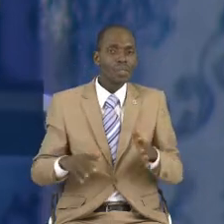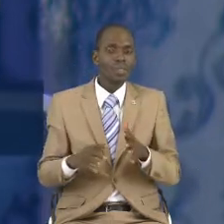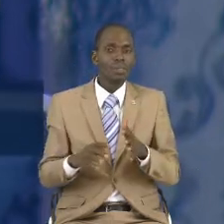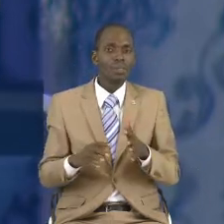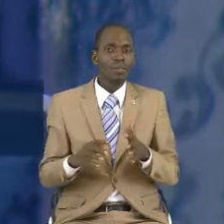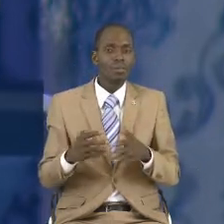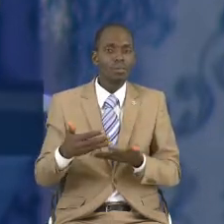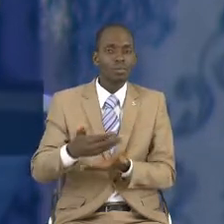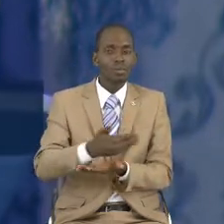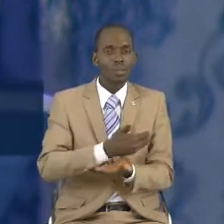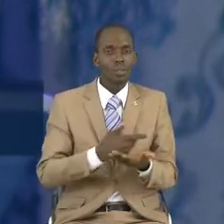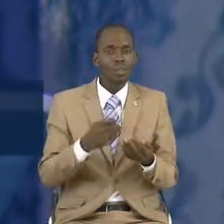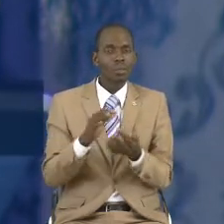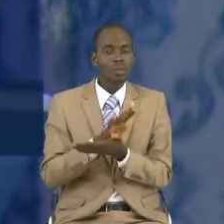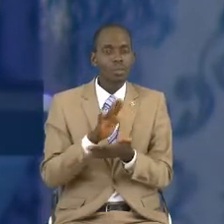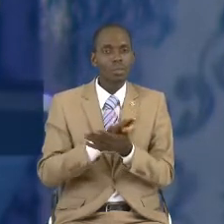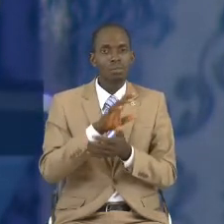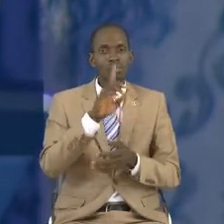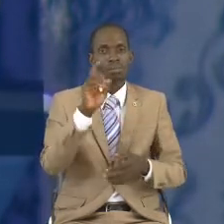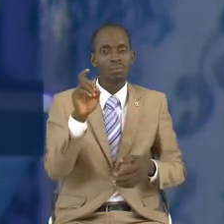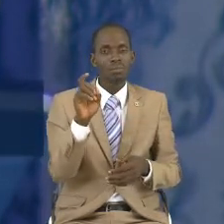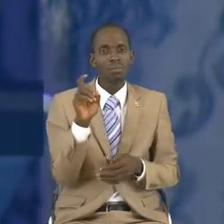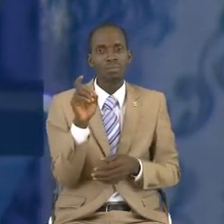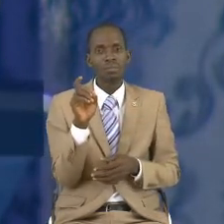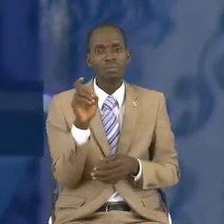let's know as you wave your hand